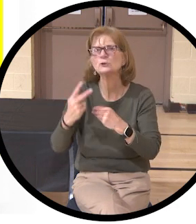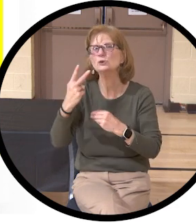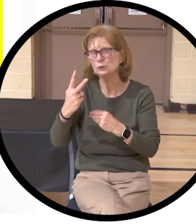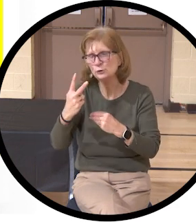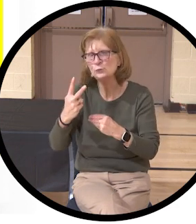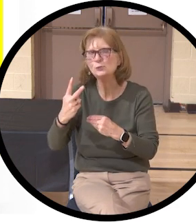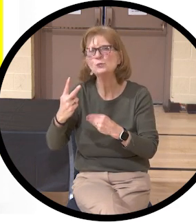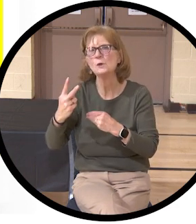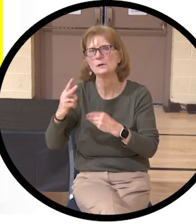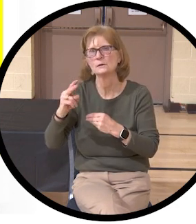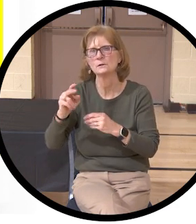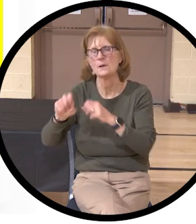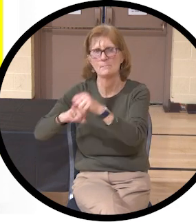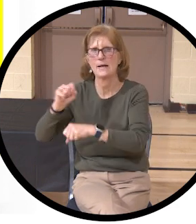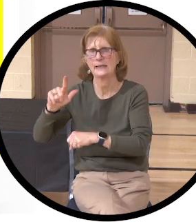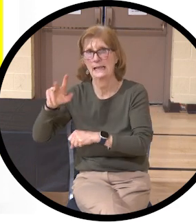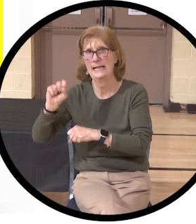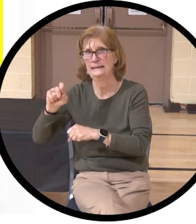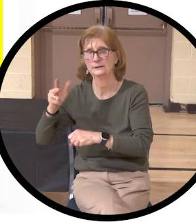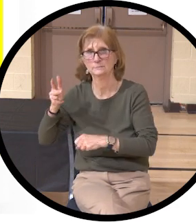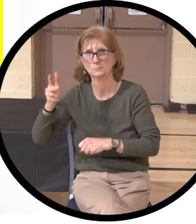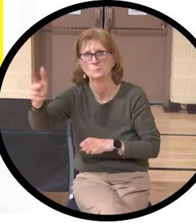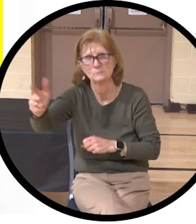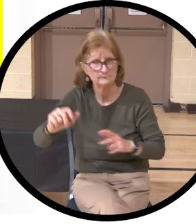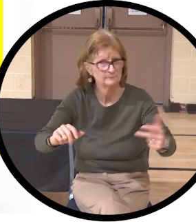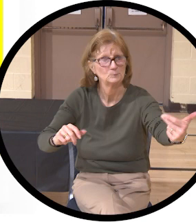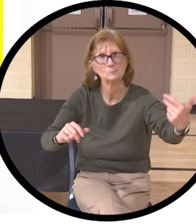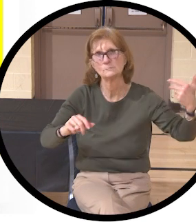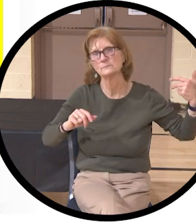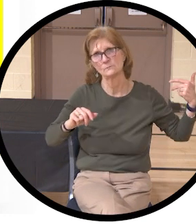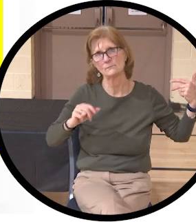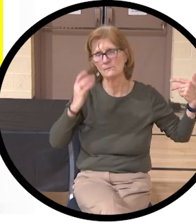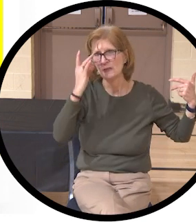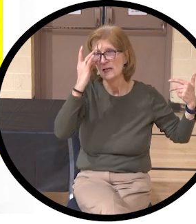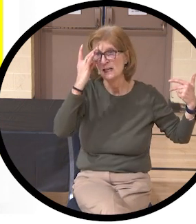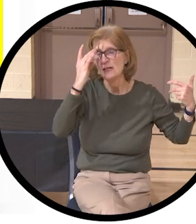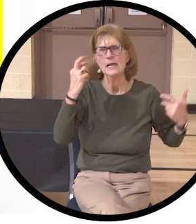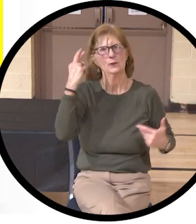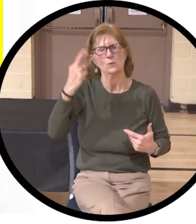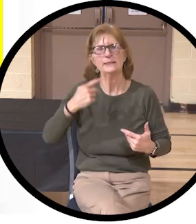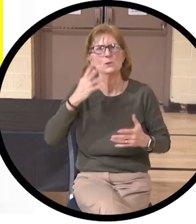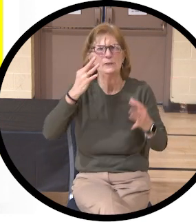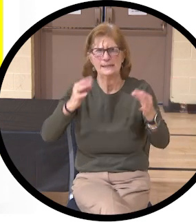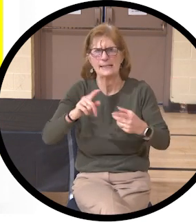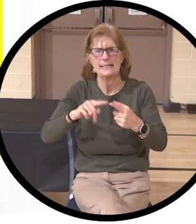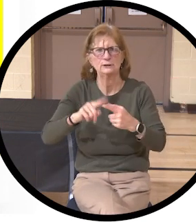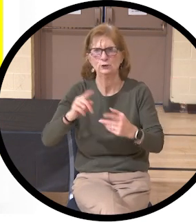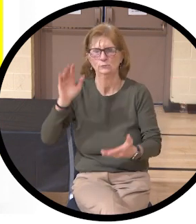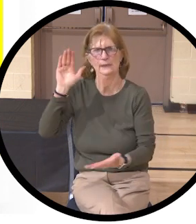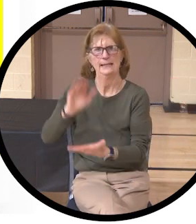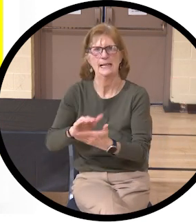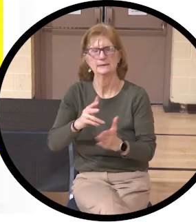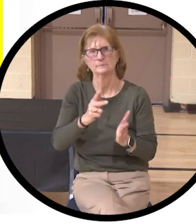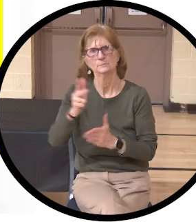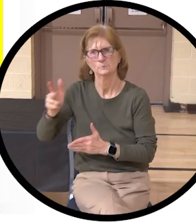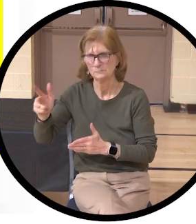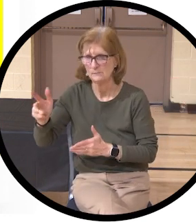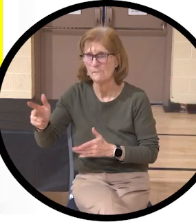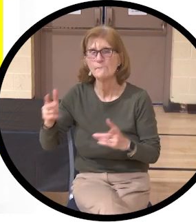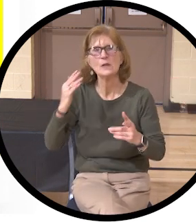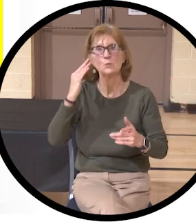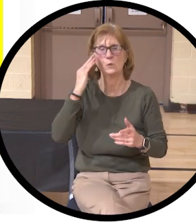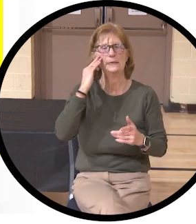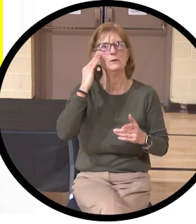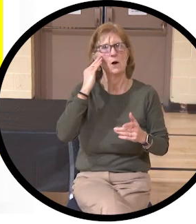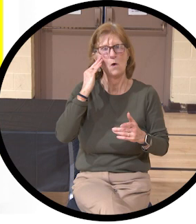of the street for which side we consolidate parking. The reason for that is that we know that bikes will be moving